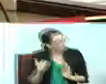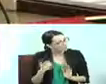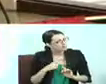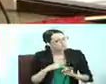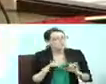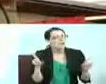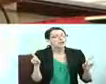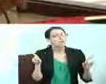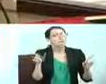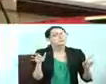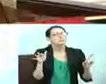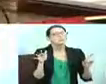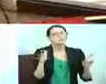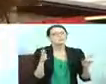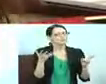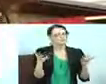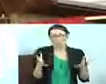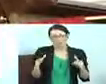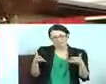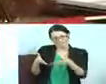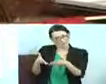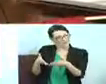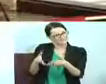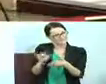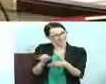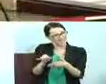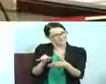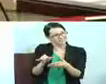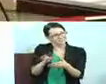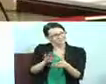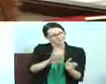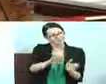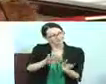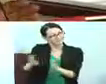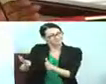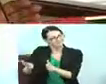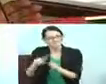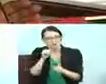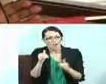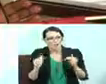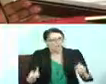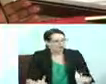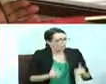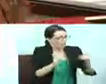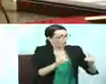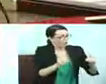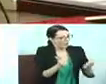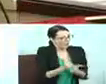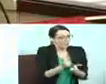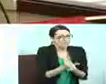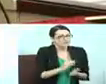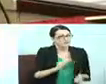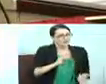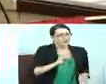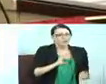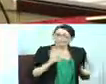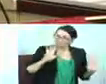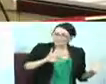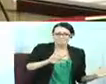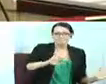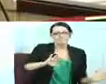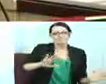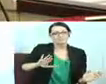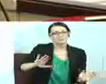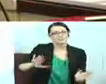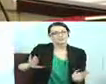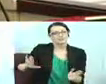want to live on for those past things where that they are not going to promote us. We're going to take them,